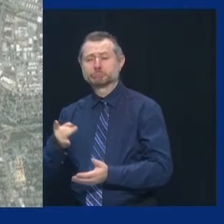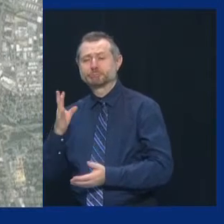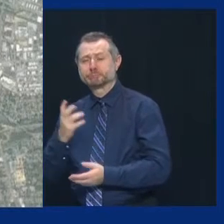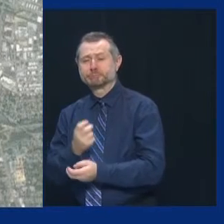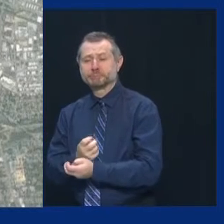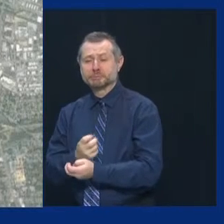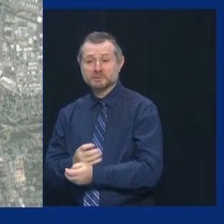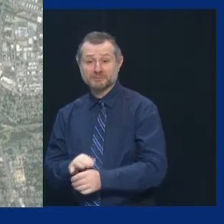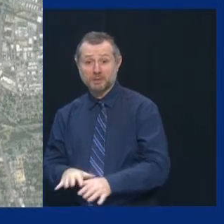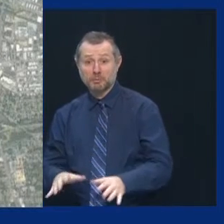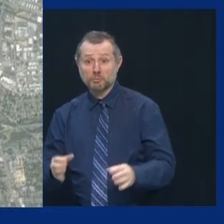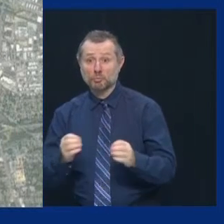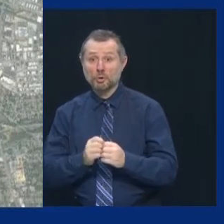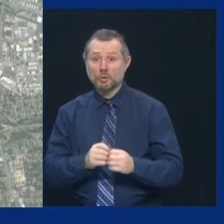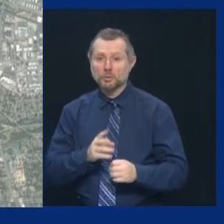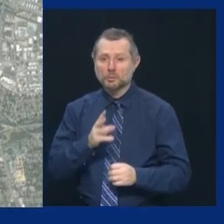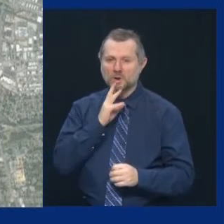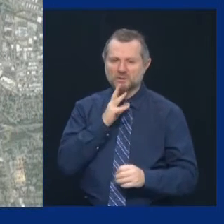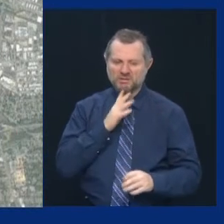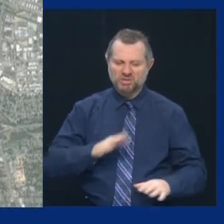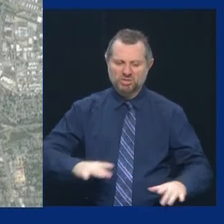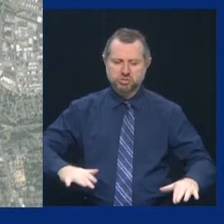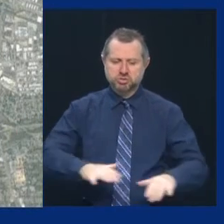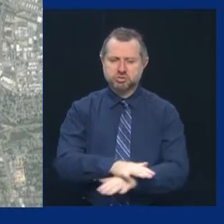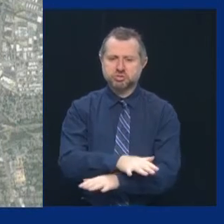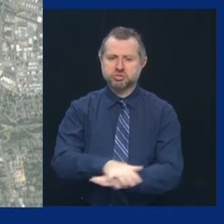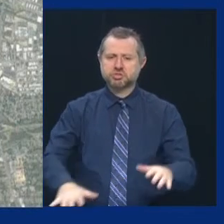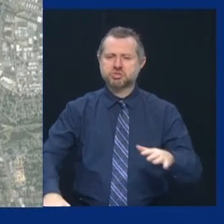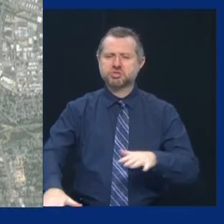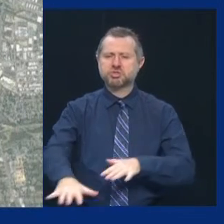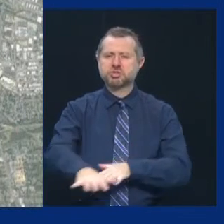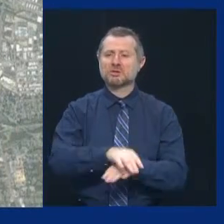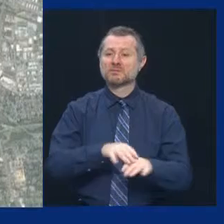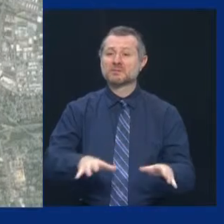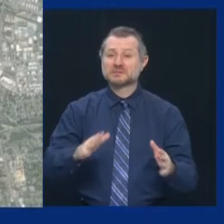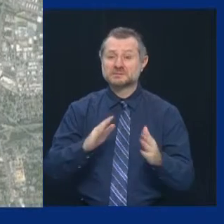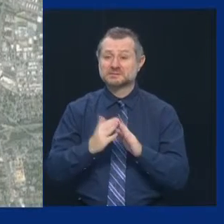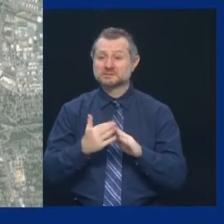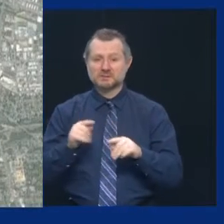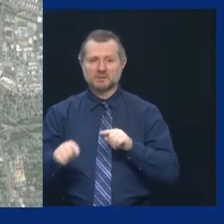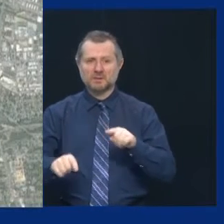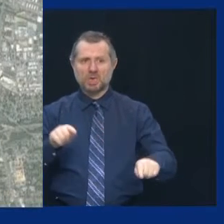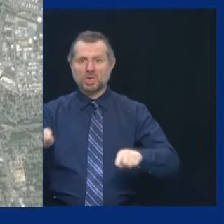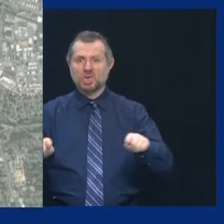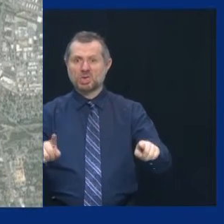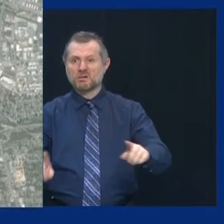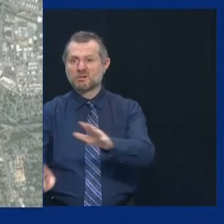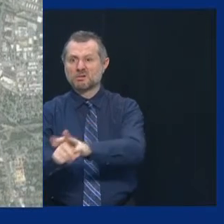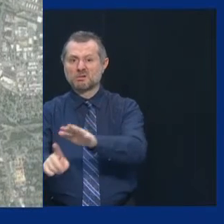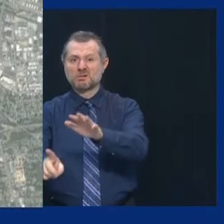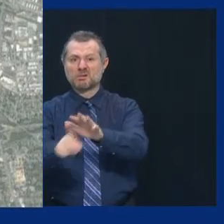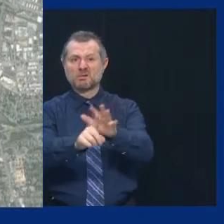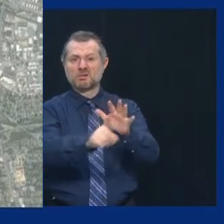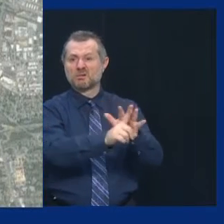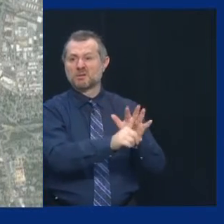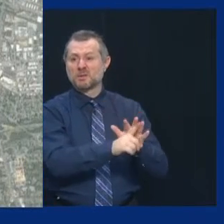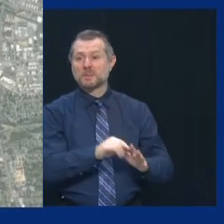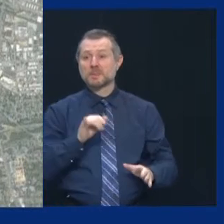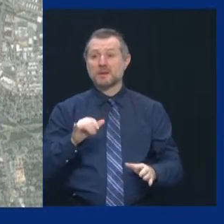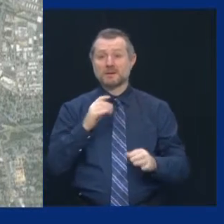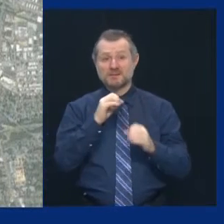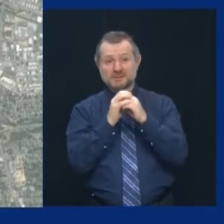aquifer and move through more and more communities. This was the plume in